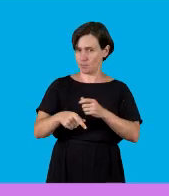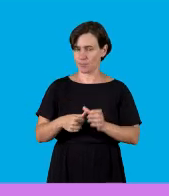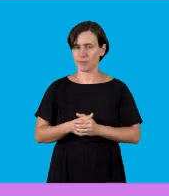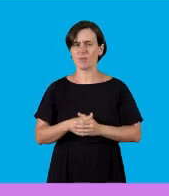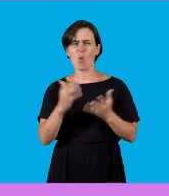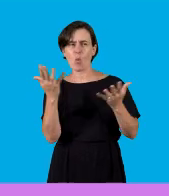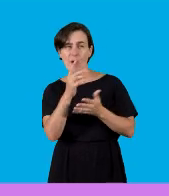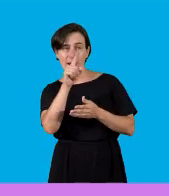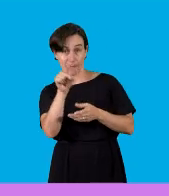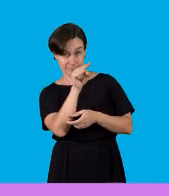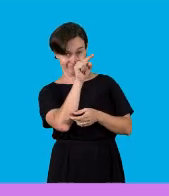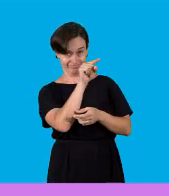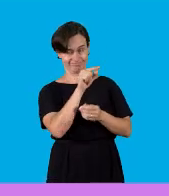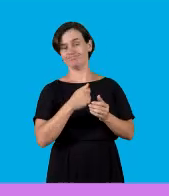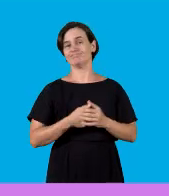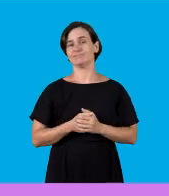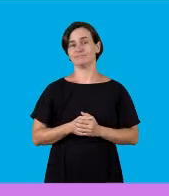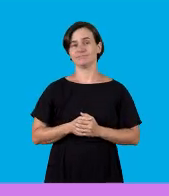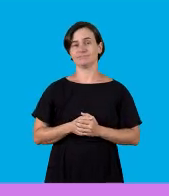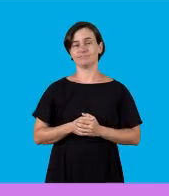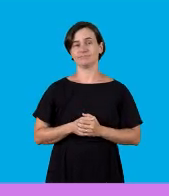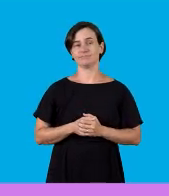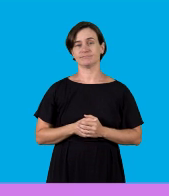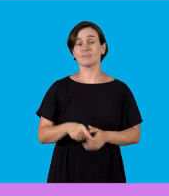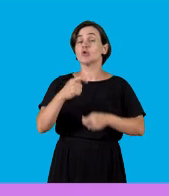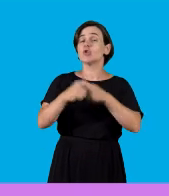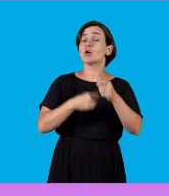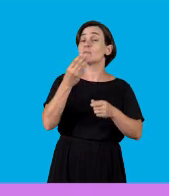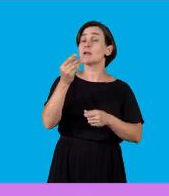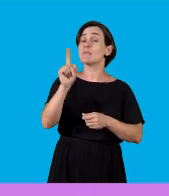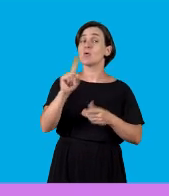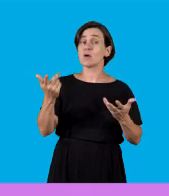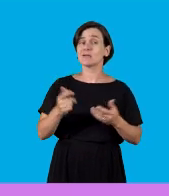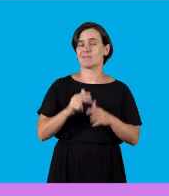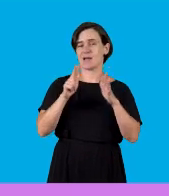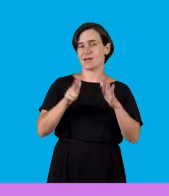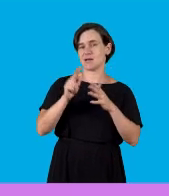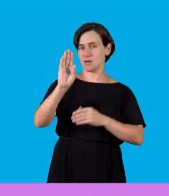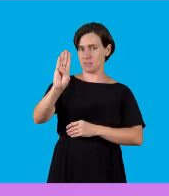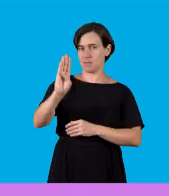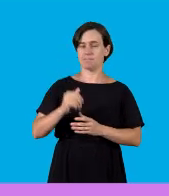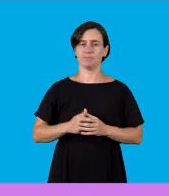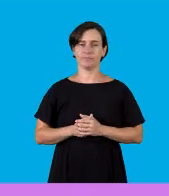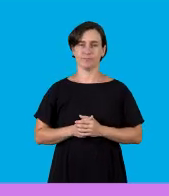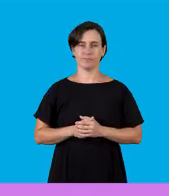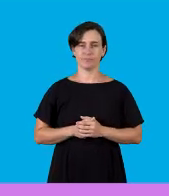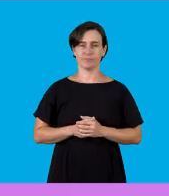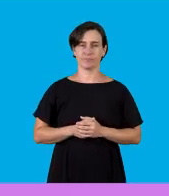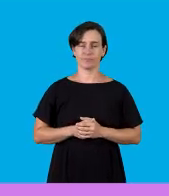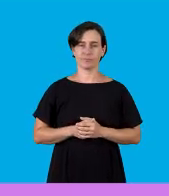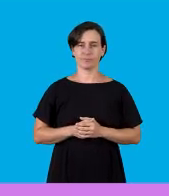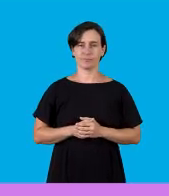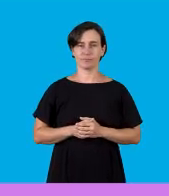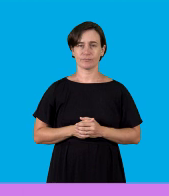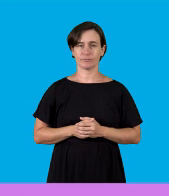Where is Sun store? Here is our Sun store. And what shop number is that? It is 18B. So the shop number is